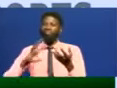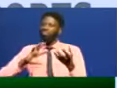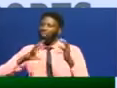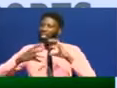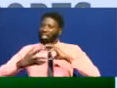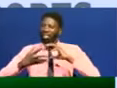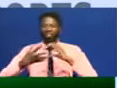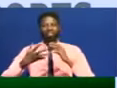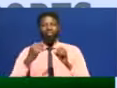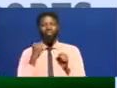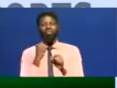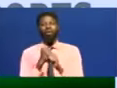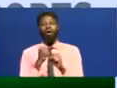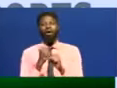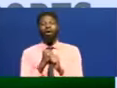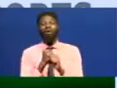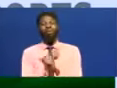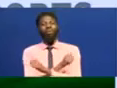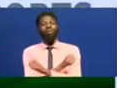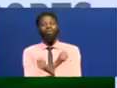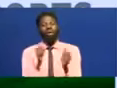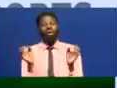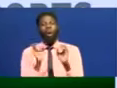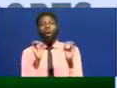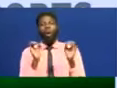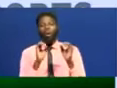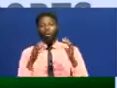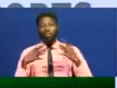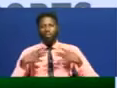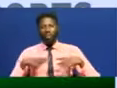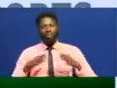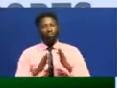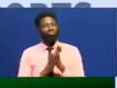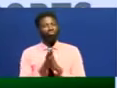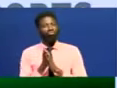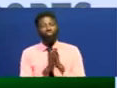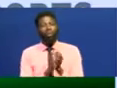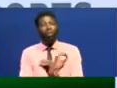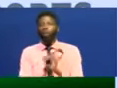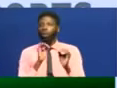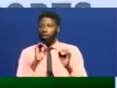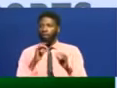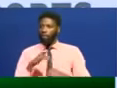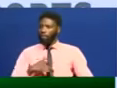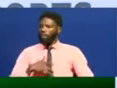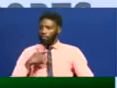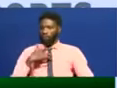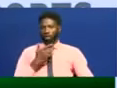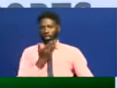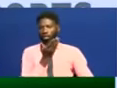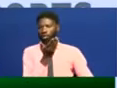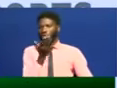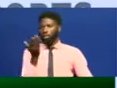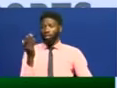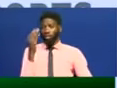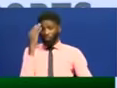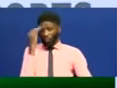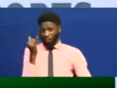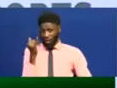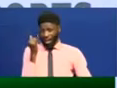You could feel it, you could see it across the board. And this was fed by a number of realities. Number